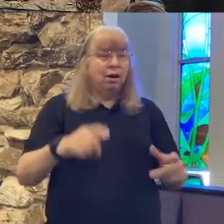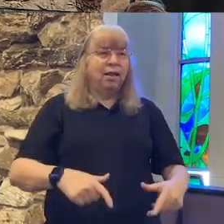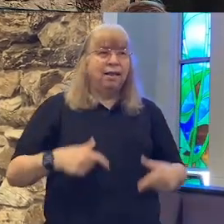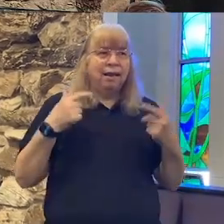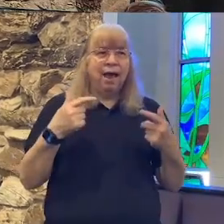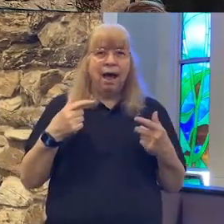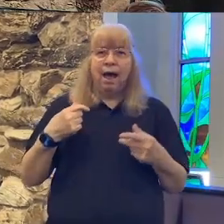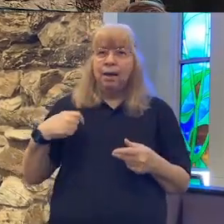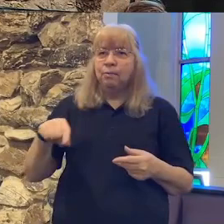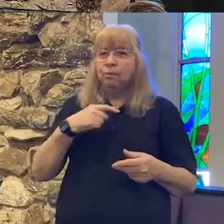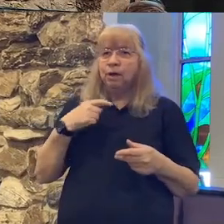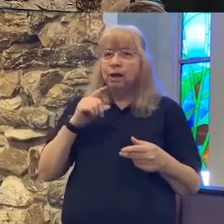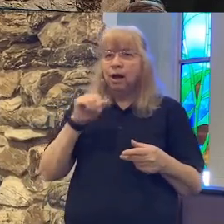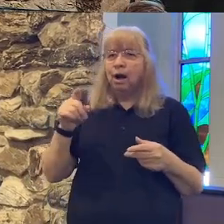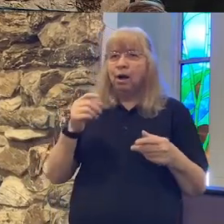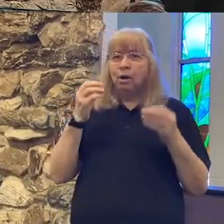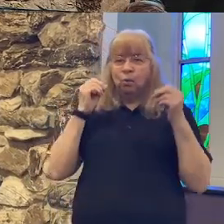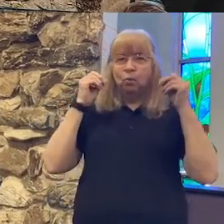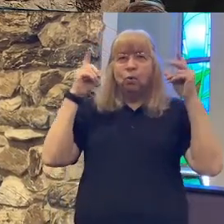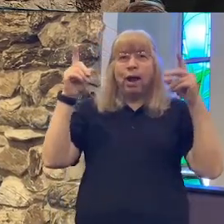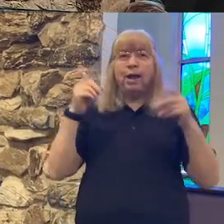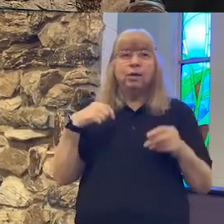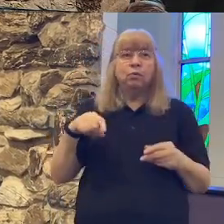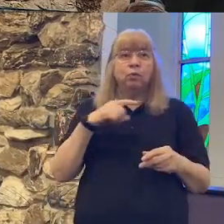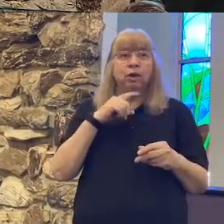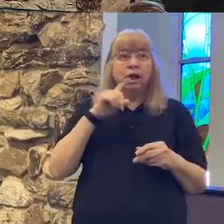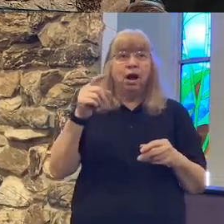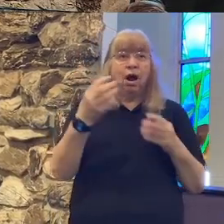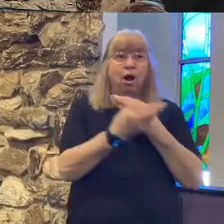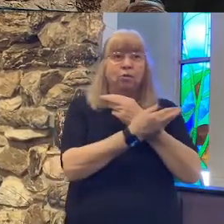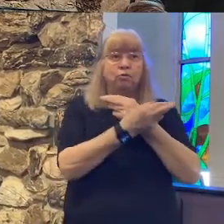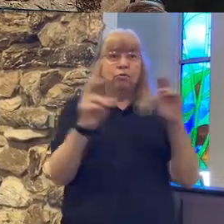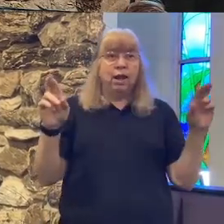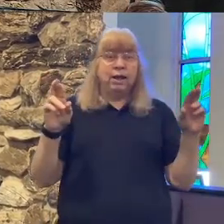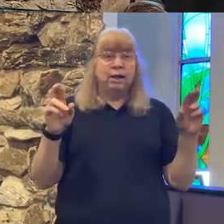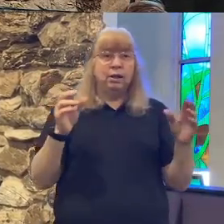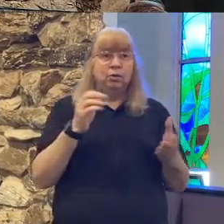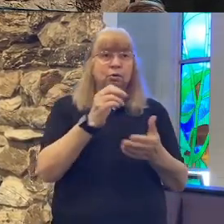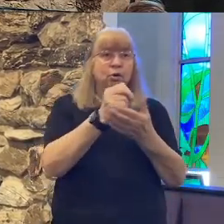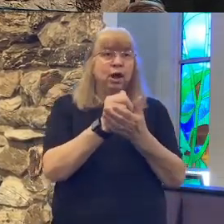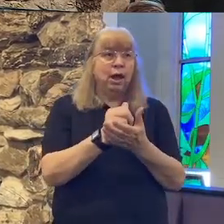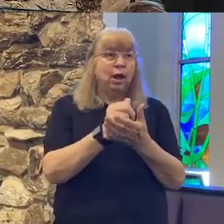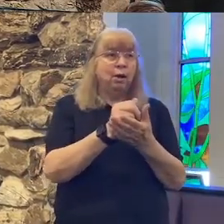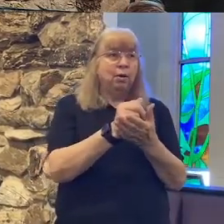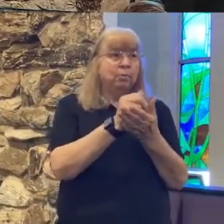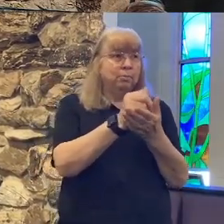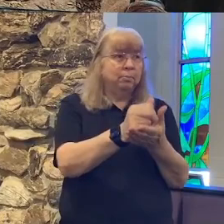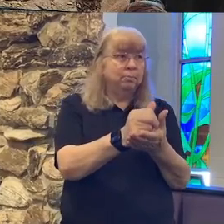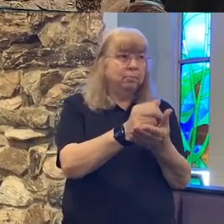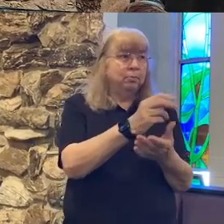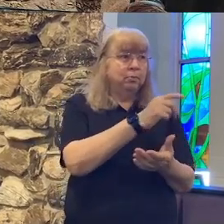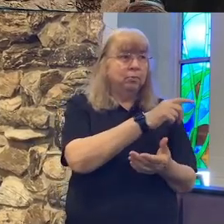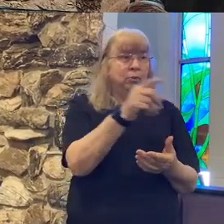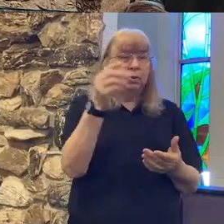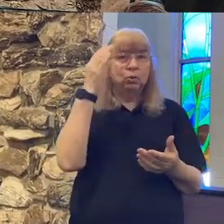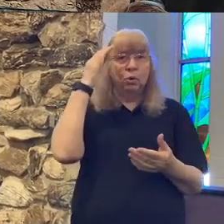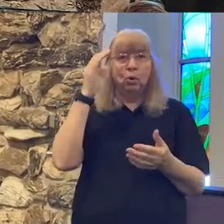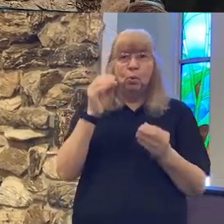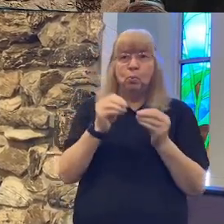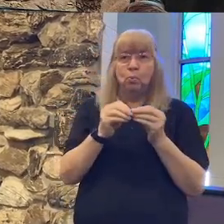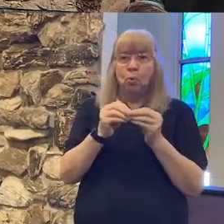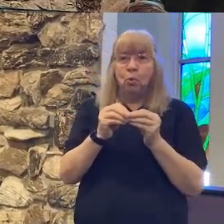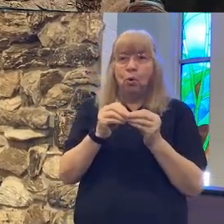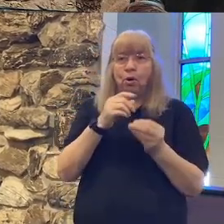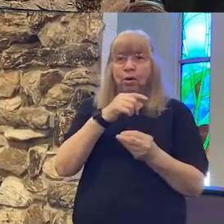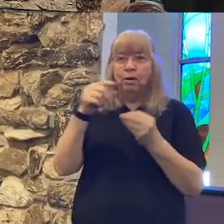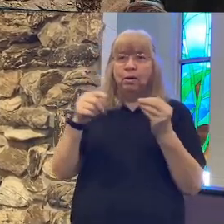We are awake. We are ready to help you know more about Christ.